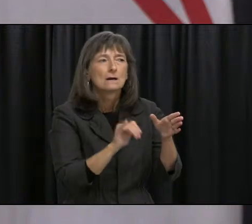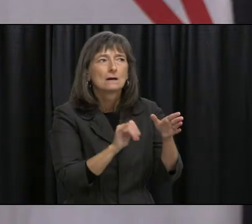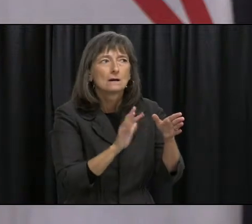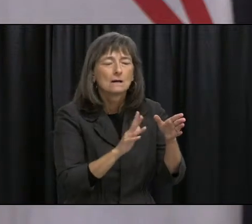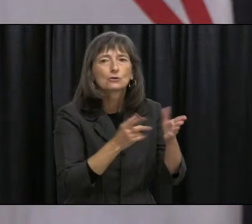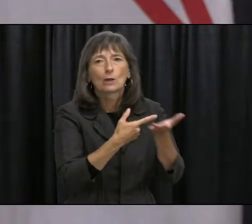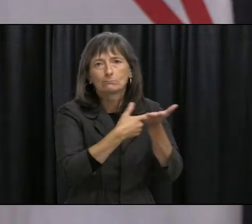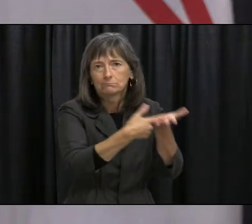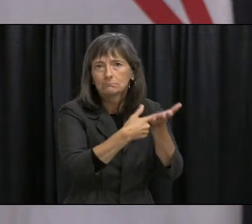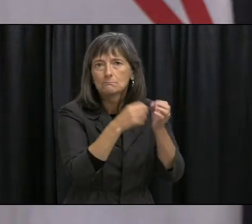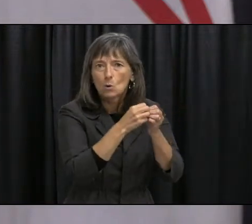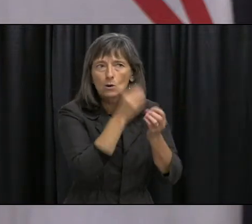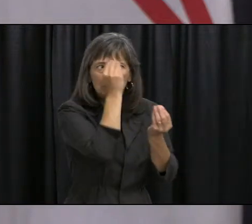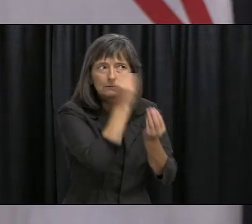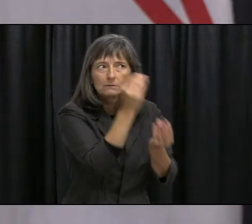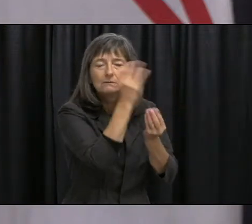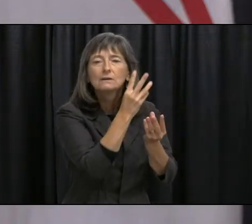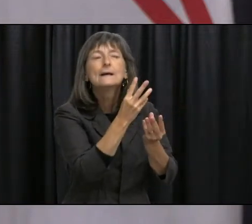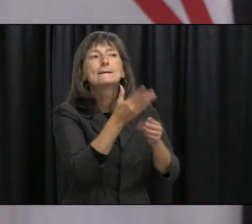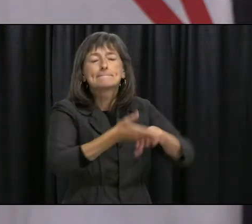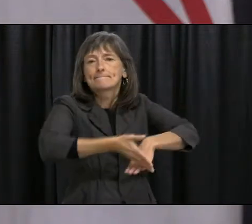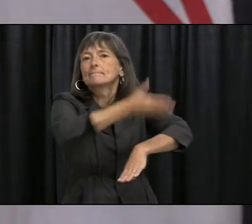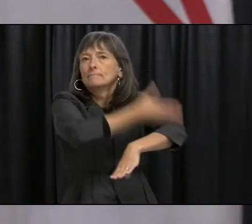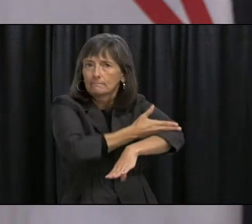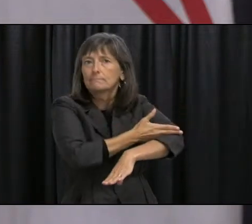health authorities are certainly,